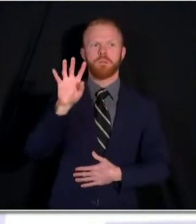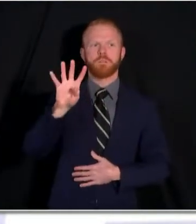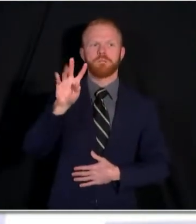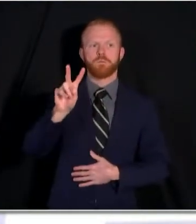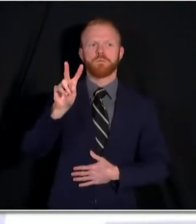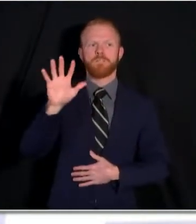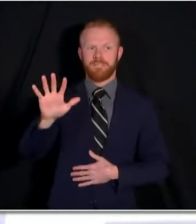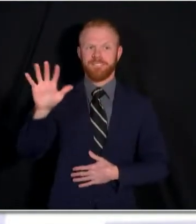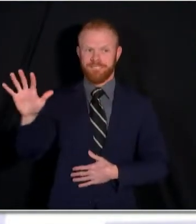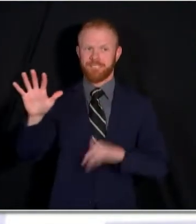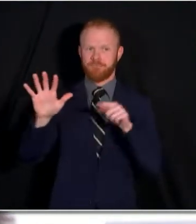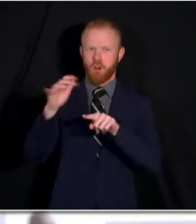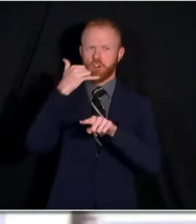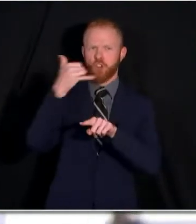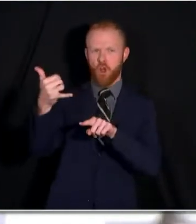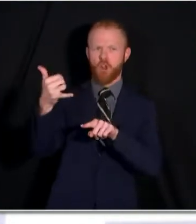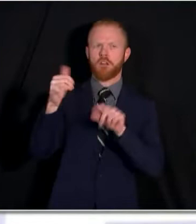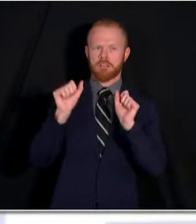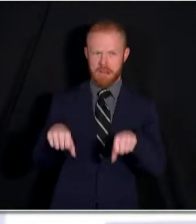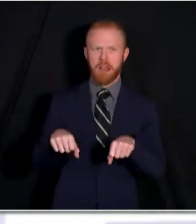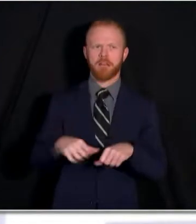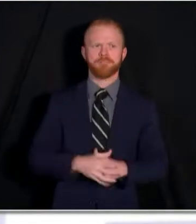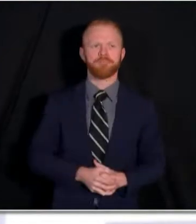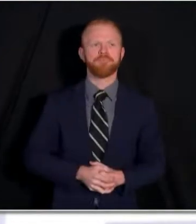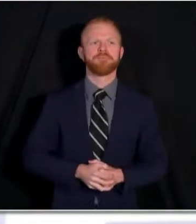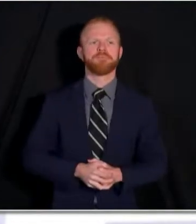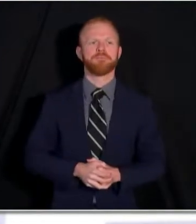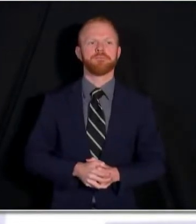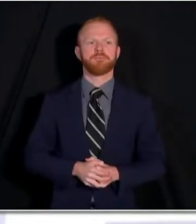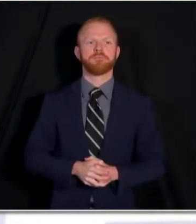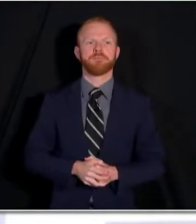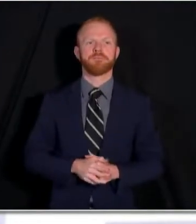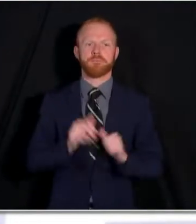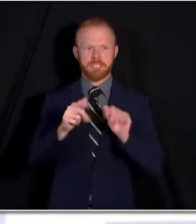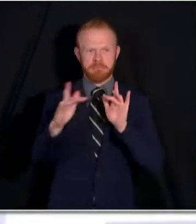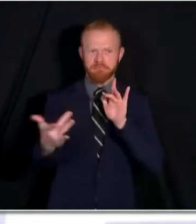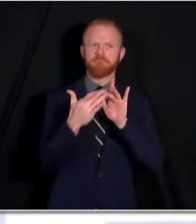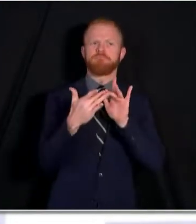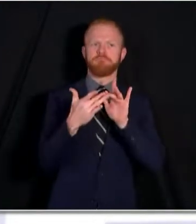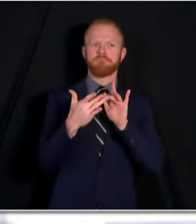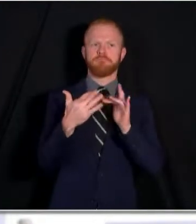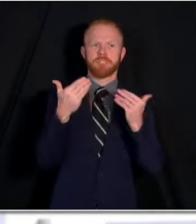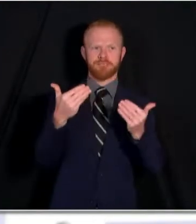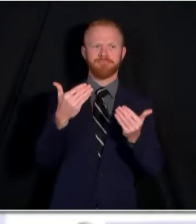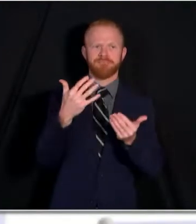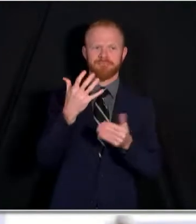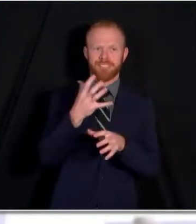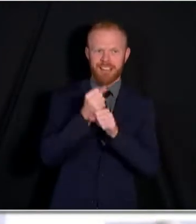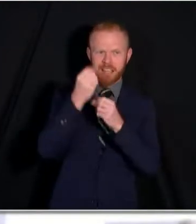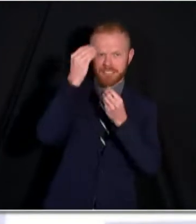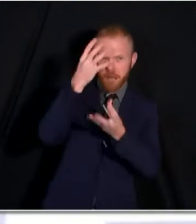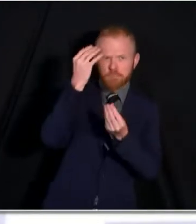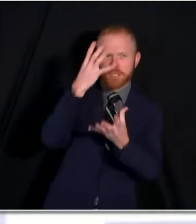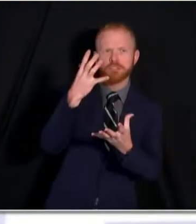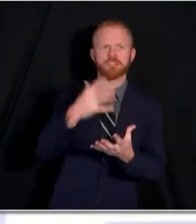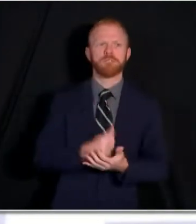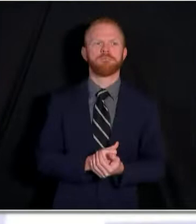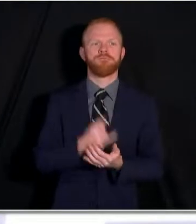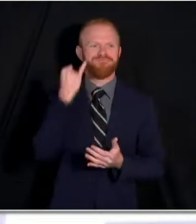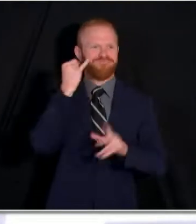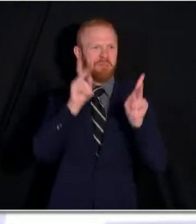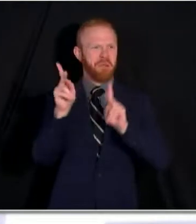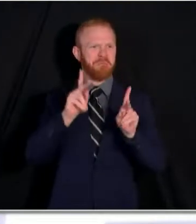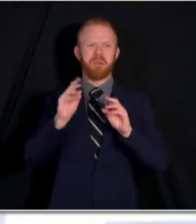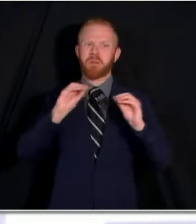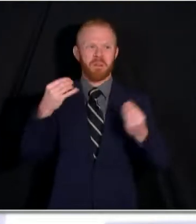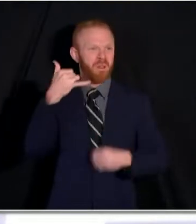833-422-4255. We're going to do more and better to reach out to those that aren't even getting that information, don't even have access to a landline. And